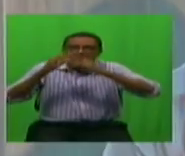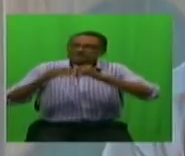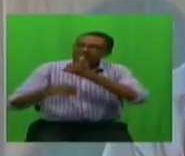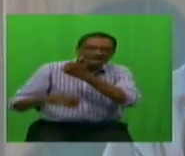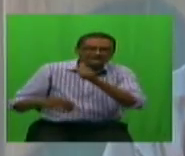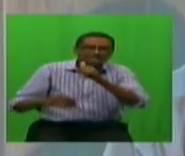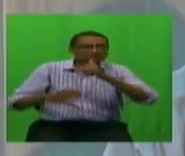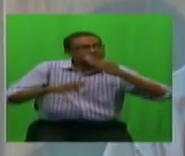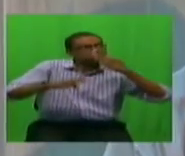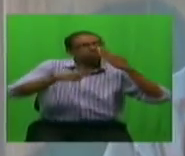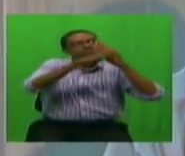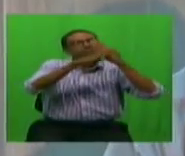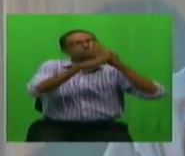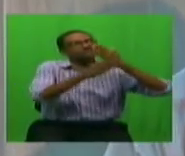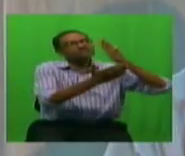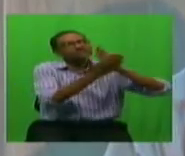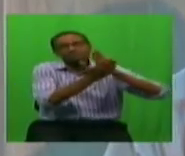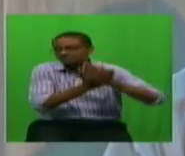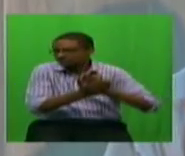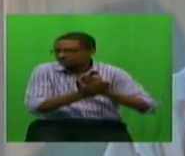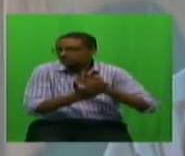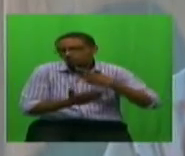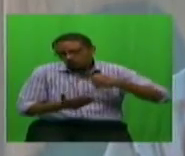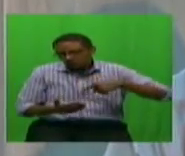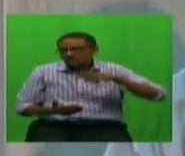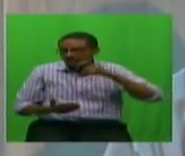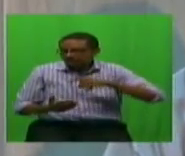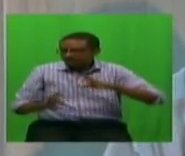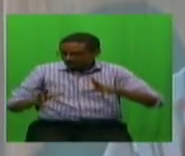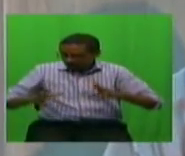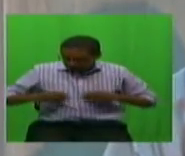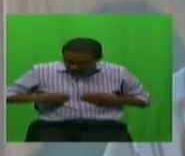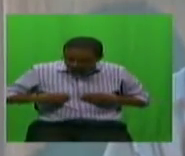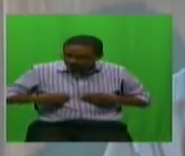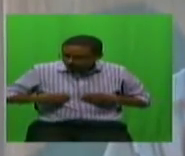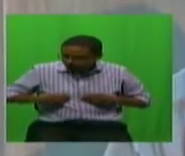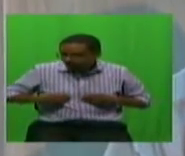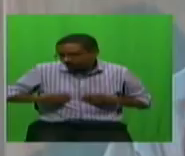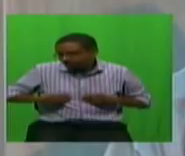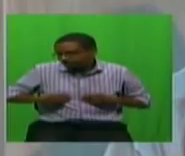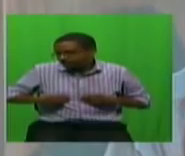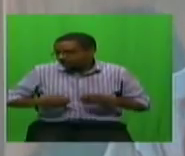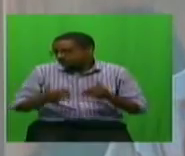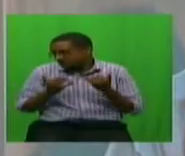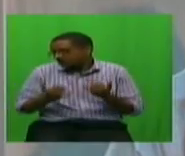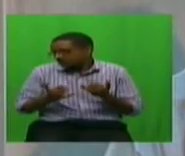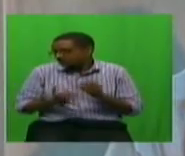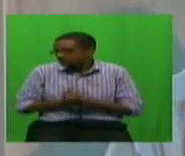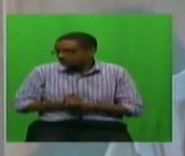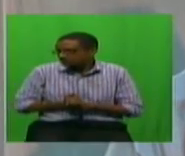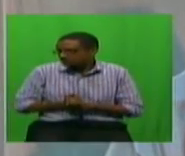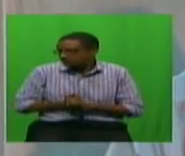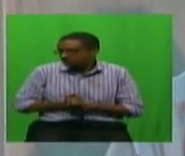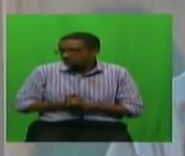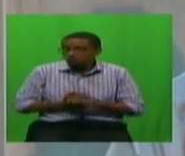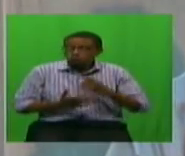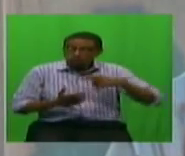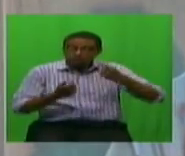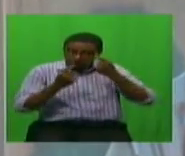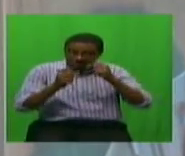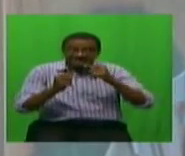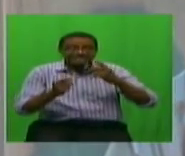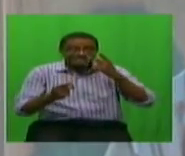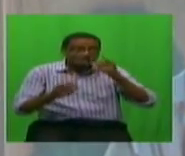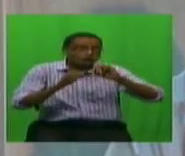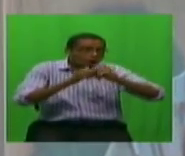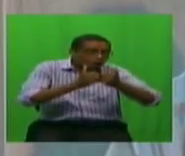place. And that is just a fact that we have to accept now. We're going to look at how to alleviate it as best as is